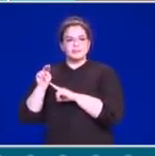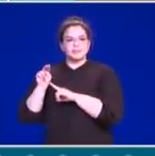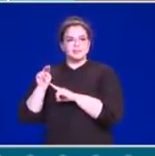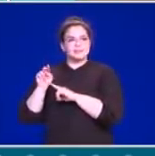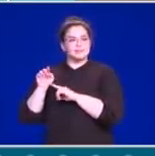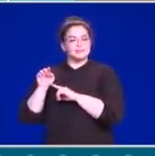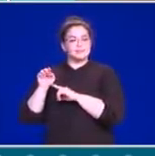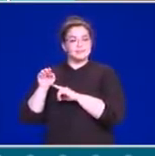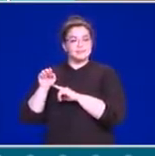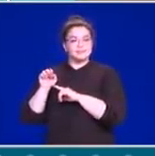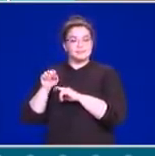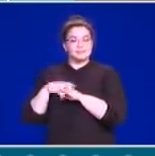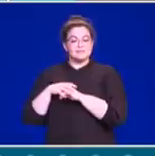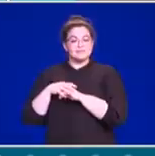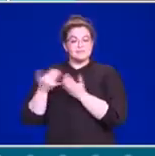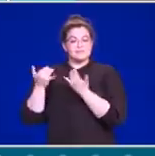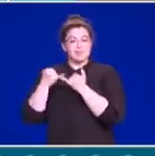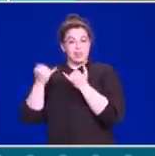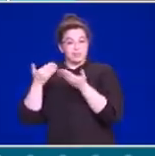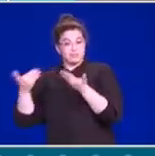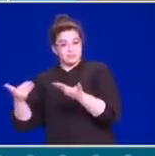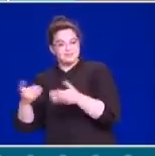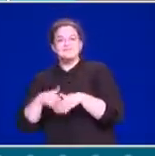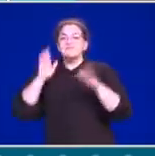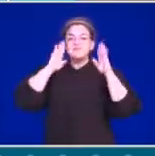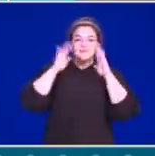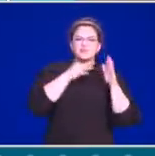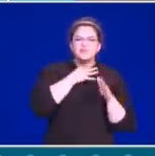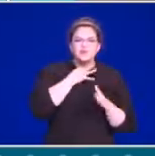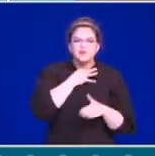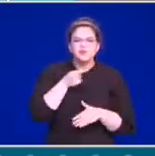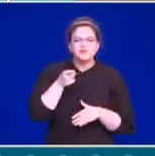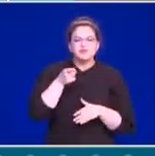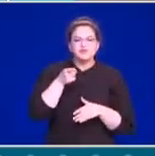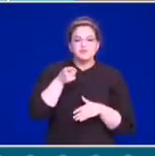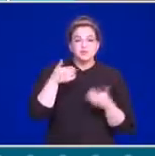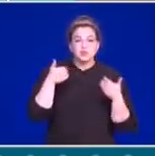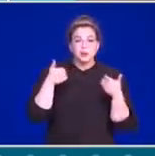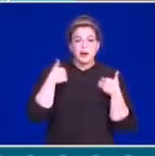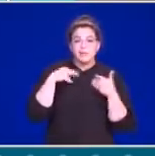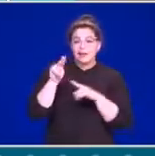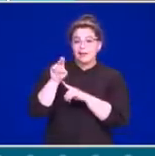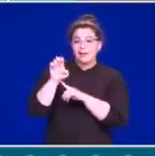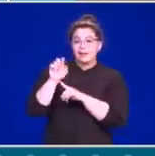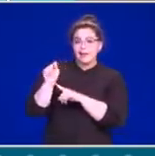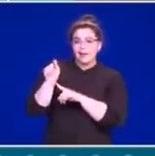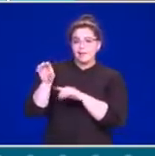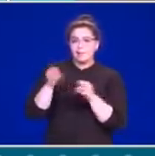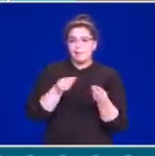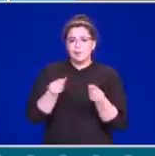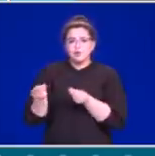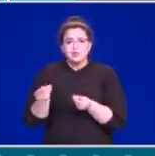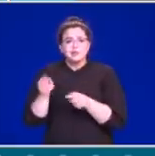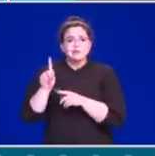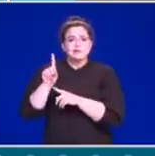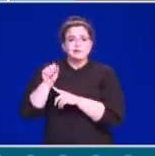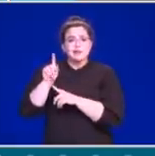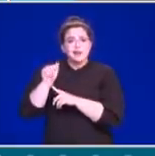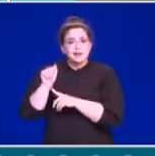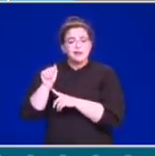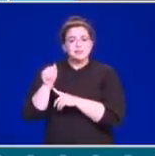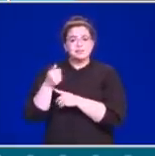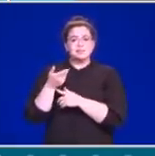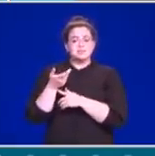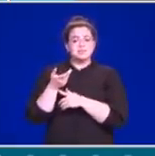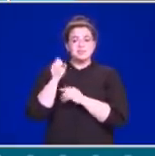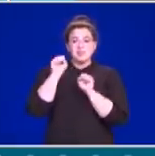KMSP-TV. Your line is open. Hi, I'm wondering if you have net migration data, and if so, can